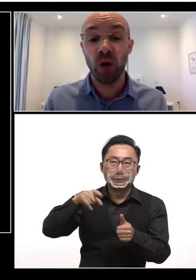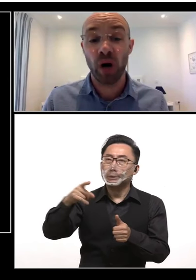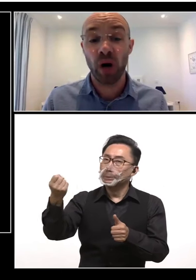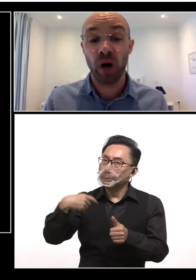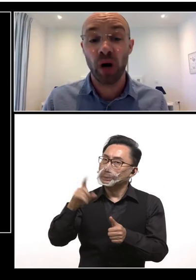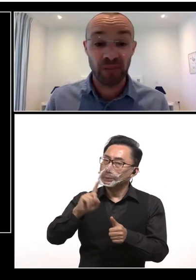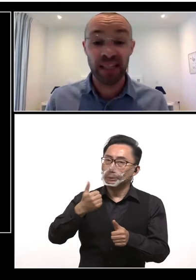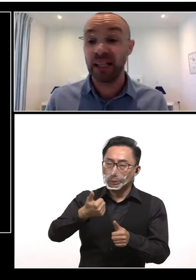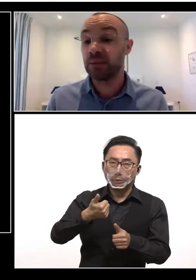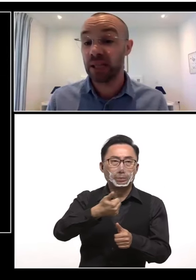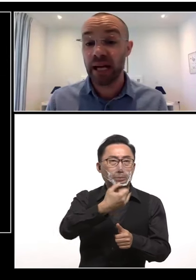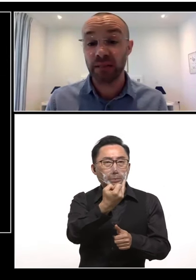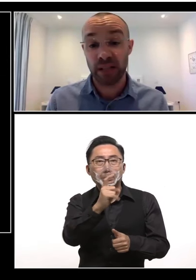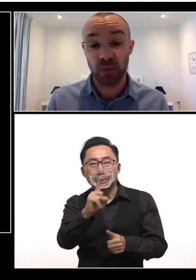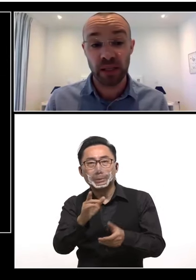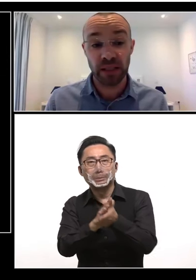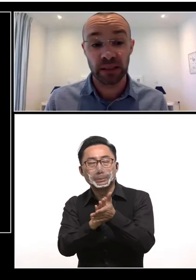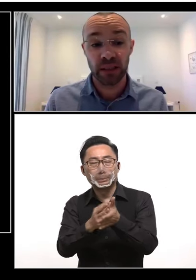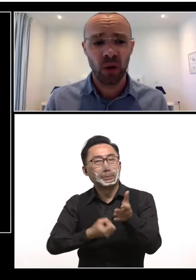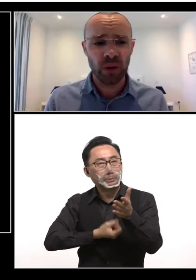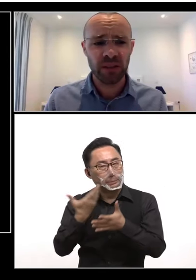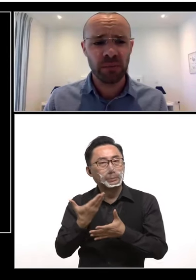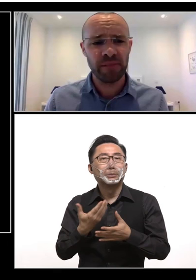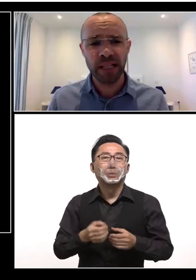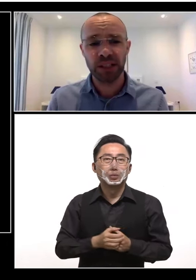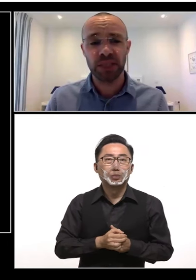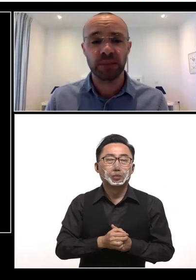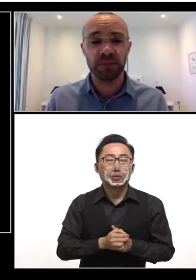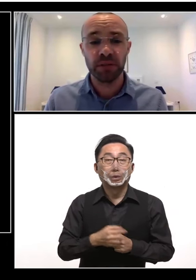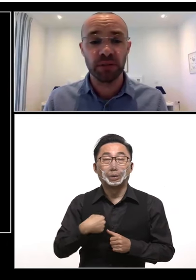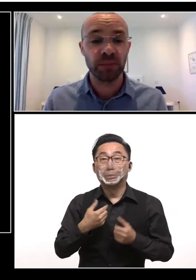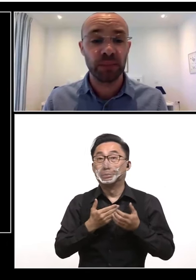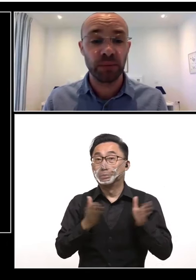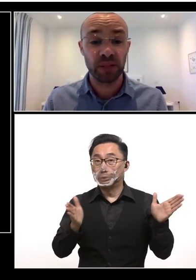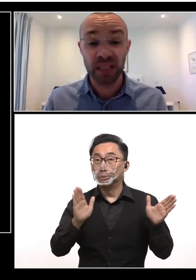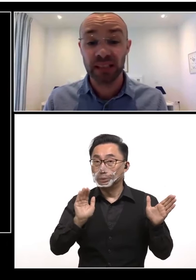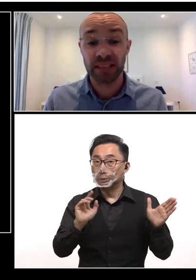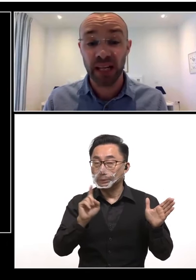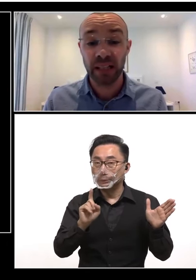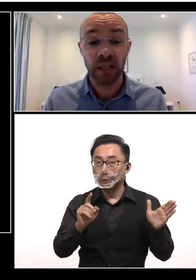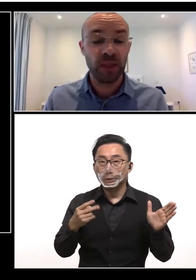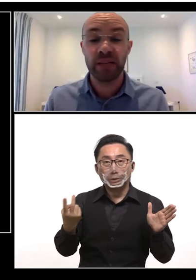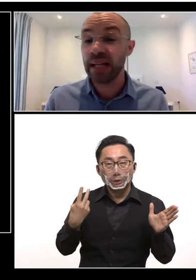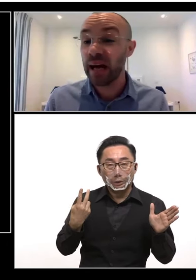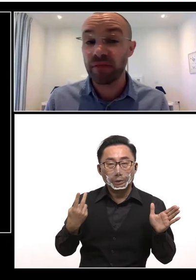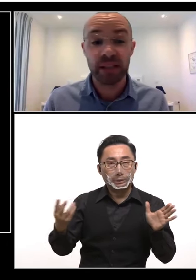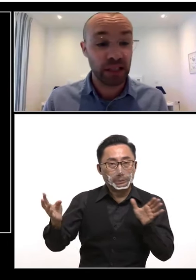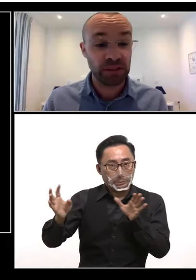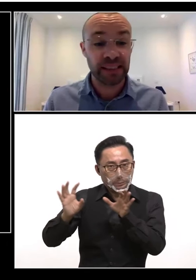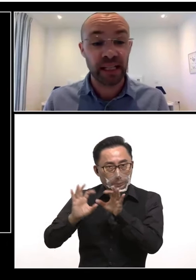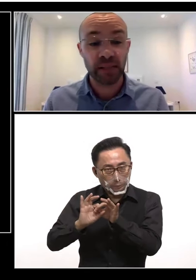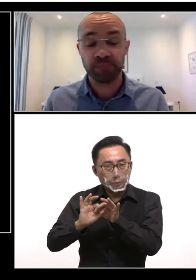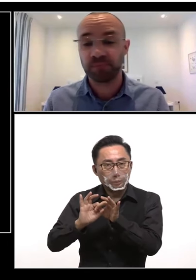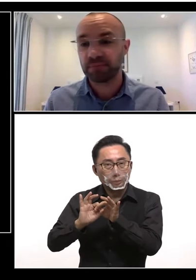be more open. I realised it was a lack of deaf awareness. Also, my relationships improved as people learned to sign. We could have a laugh, a